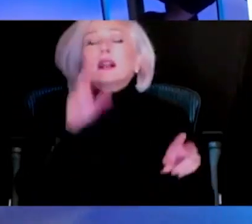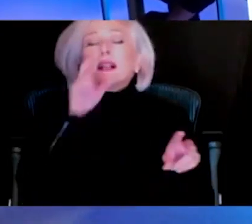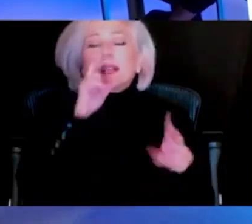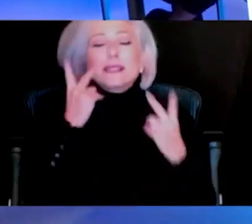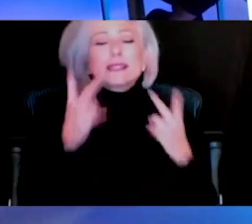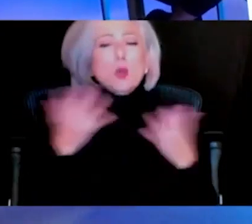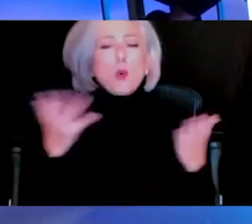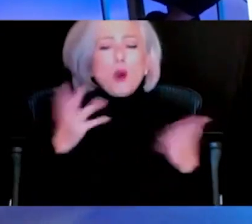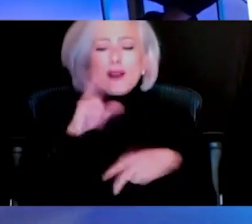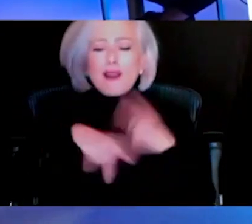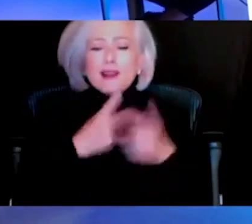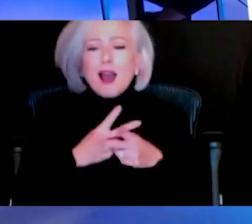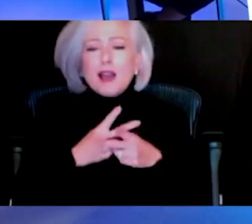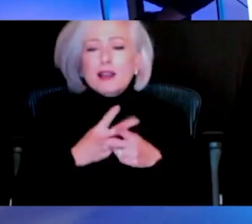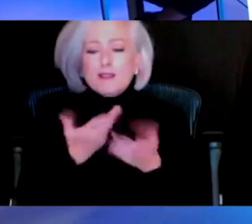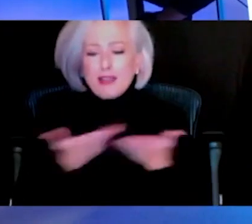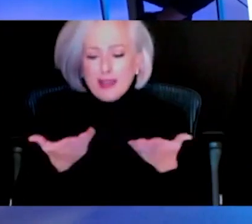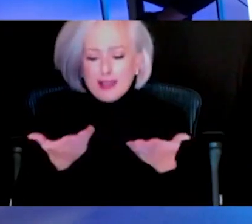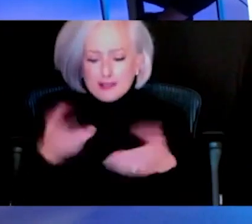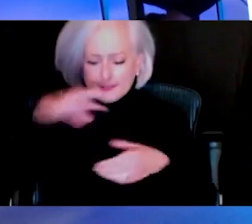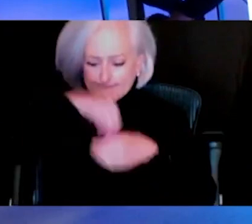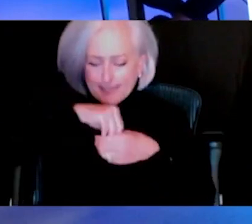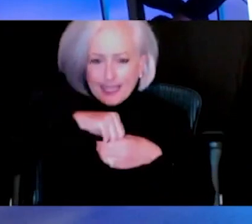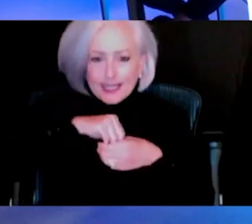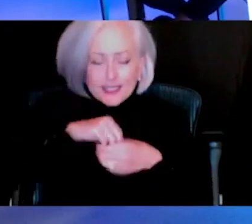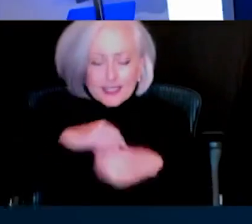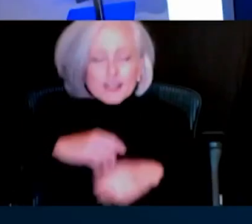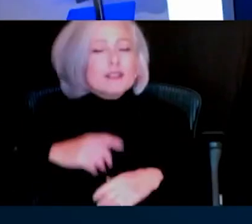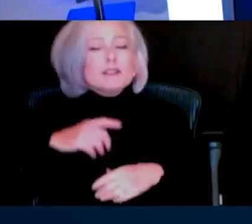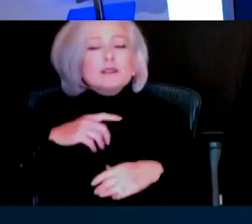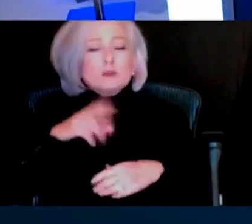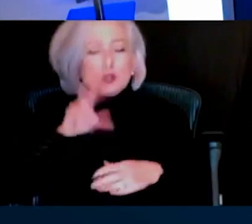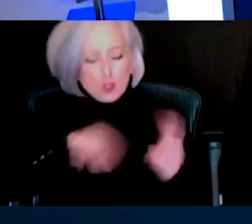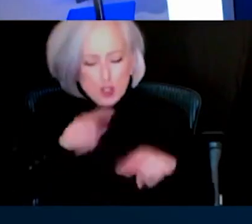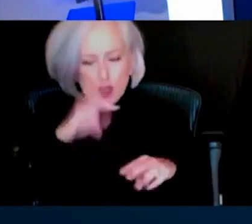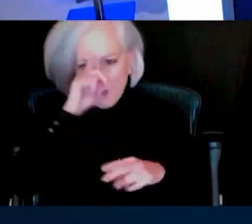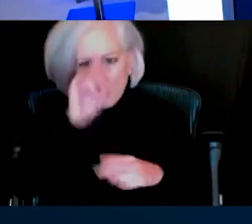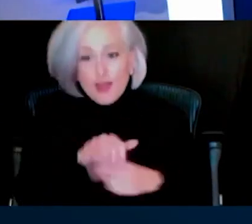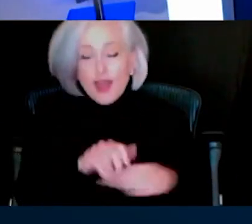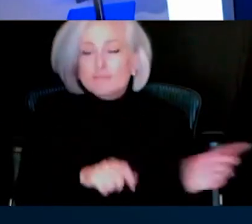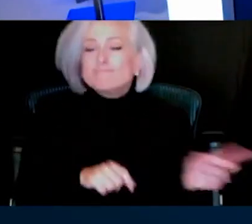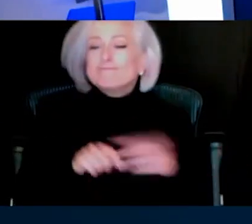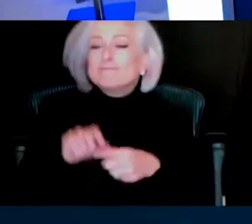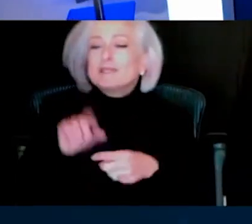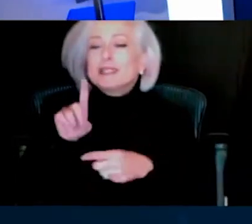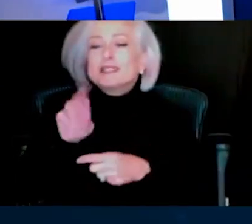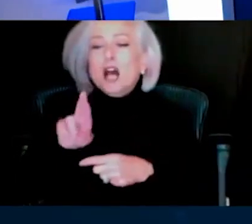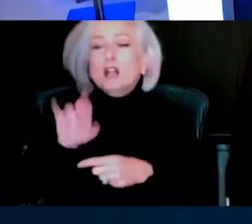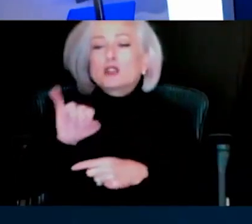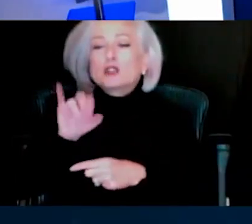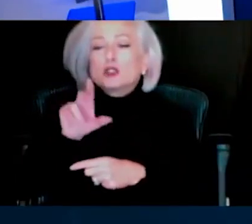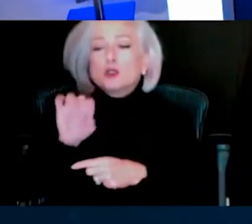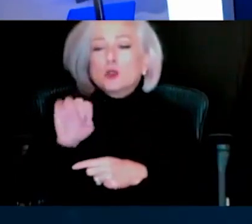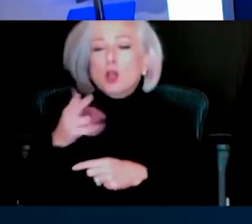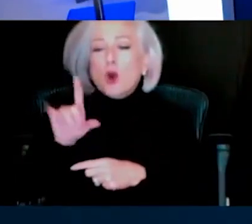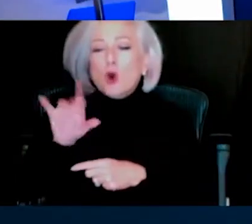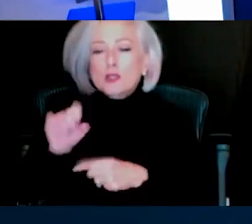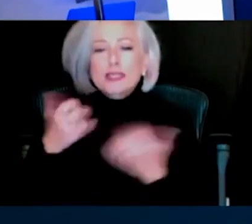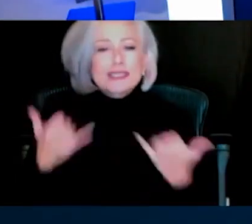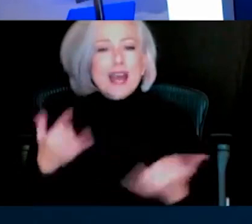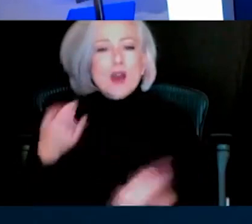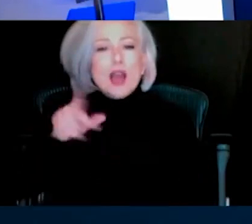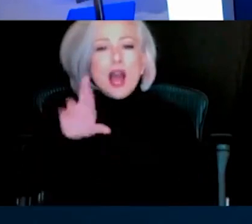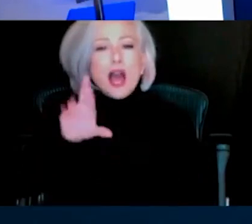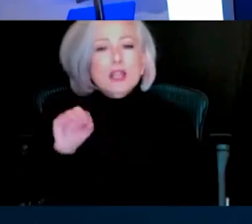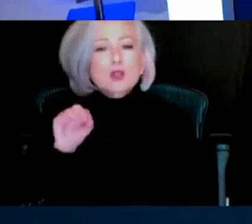And we're going to bust some myths here in just a moment. But I want to head back out to Dr. Julie Holding. She is standing by live, and we're doing a Hydrafacial this morning out